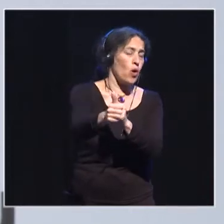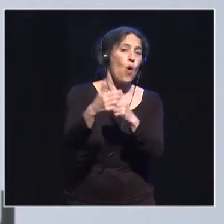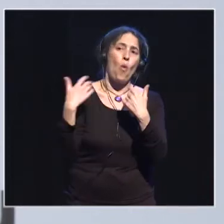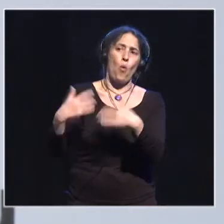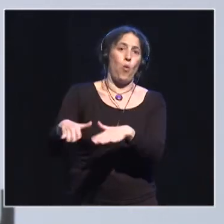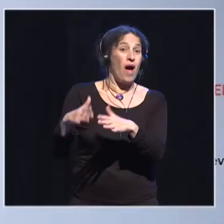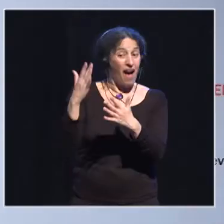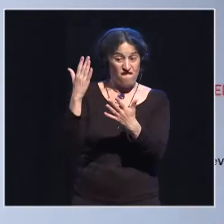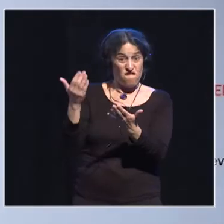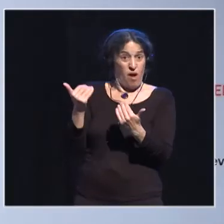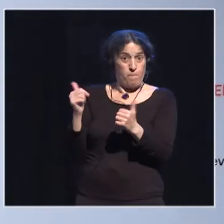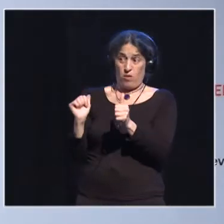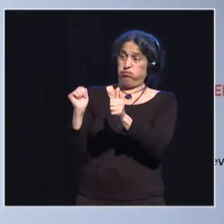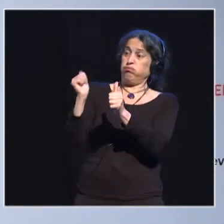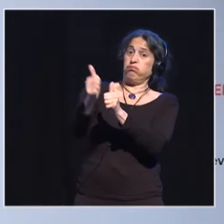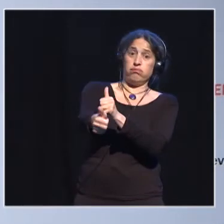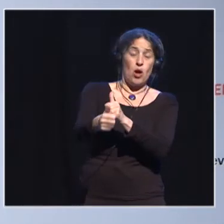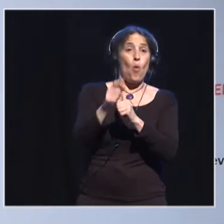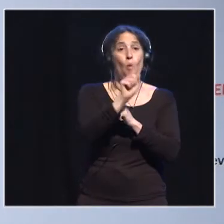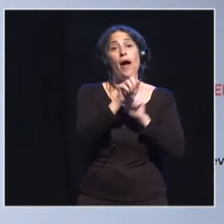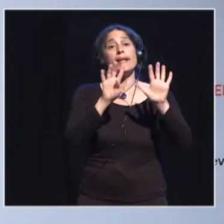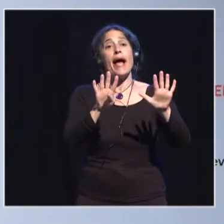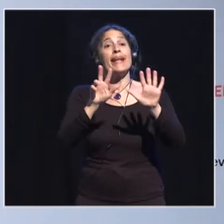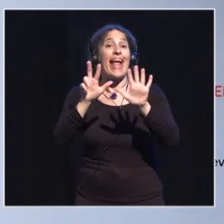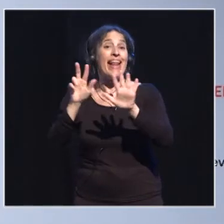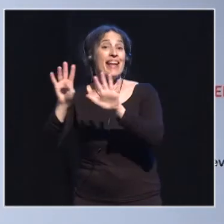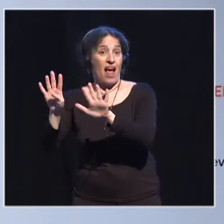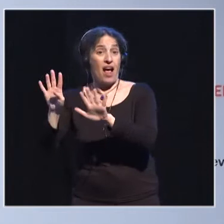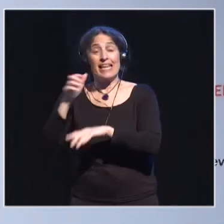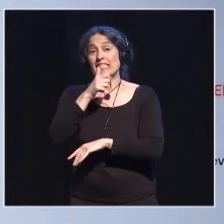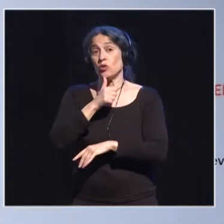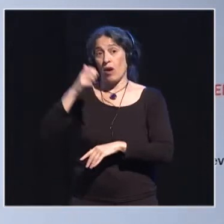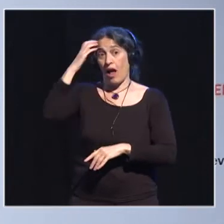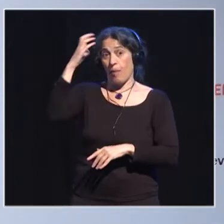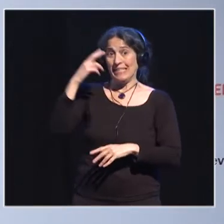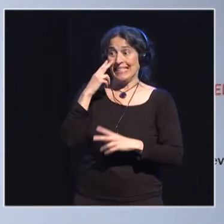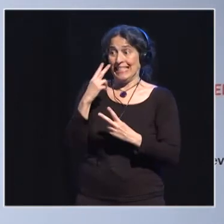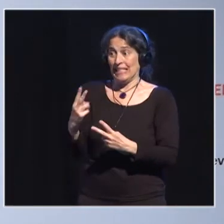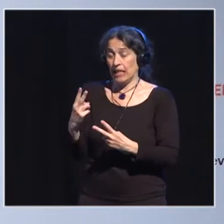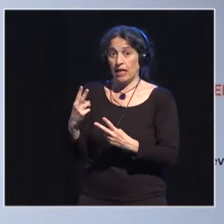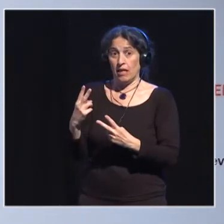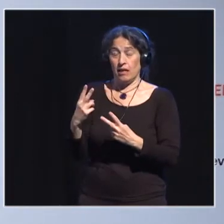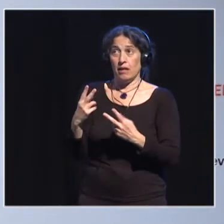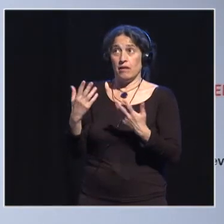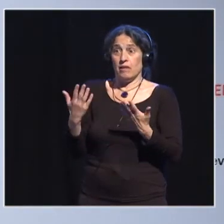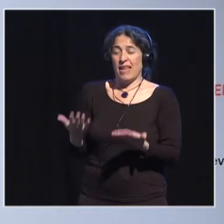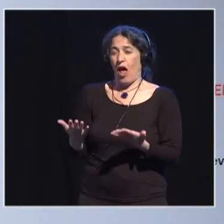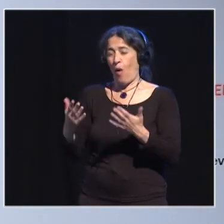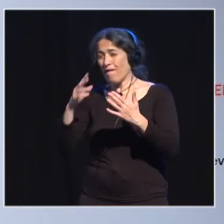So post-1989, when the government, I think, looked at how we're going to move from where we were to where you want to go 20 or